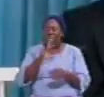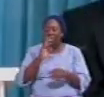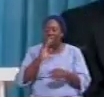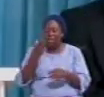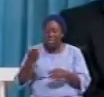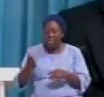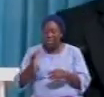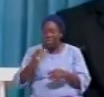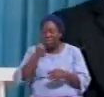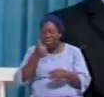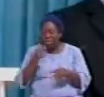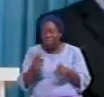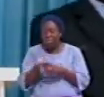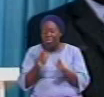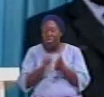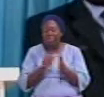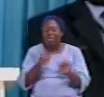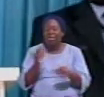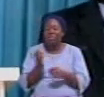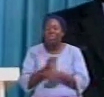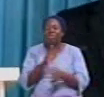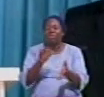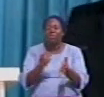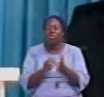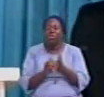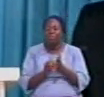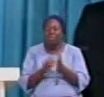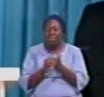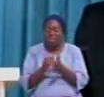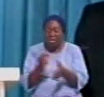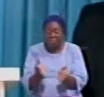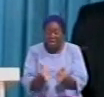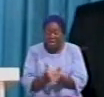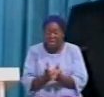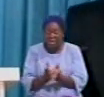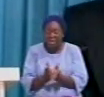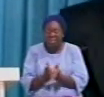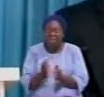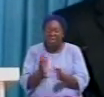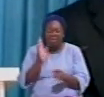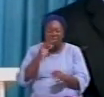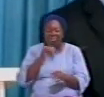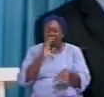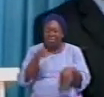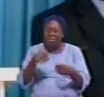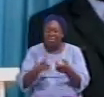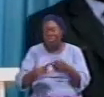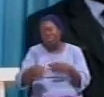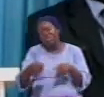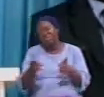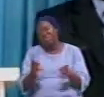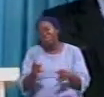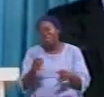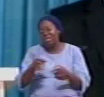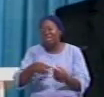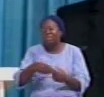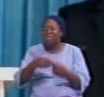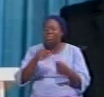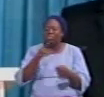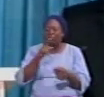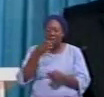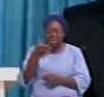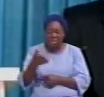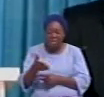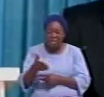able to get your own package. That package will not be given to someone else unless you attend. So make sure